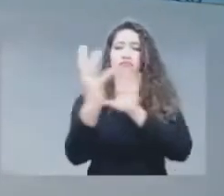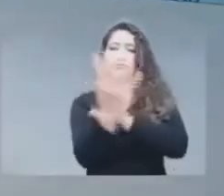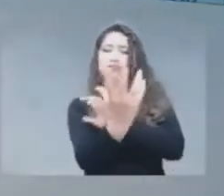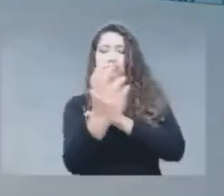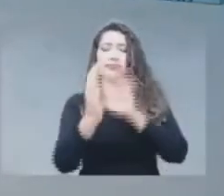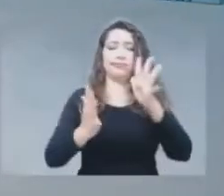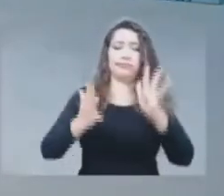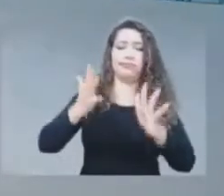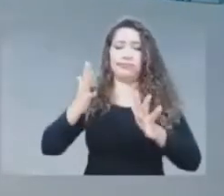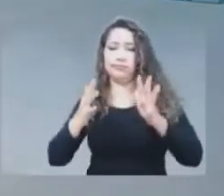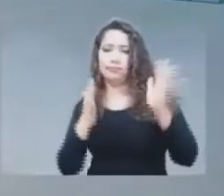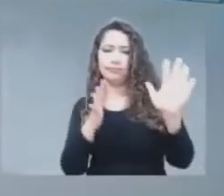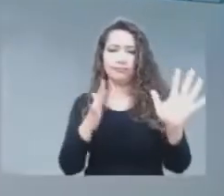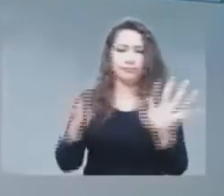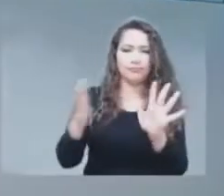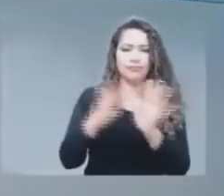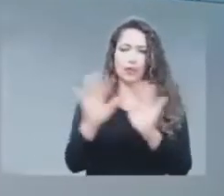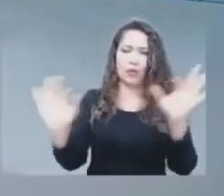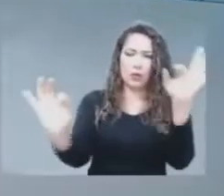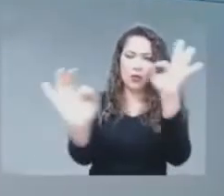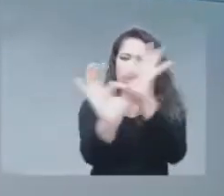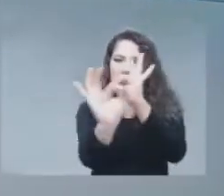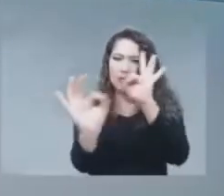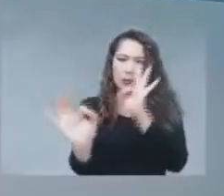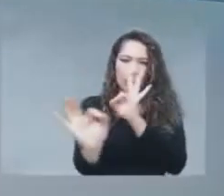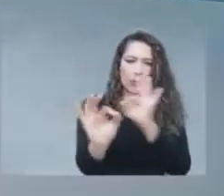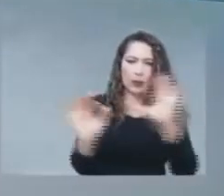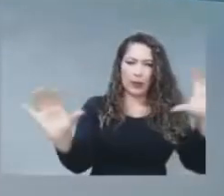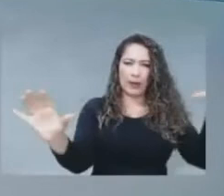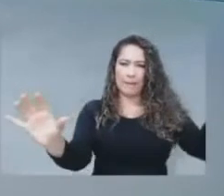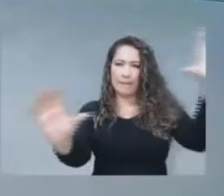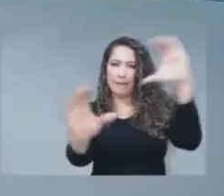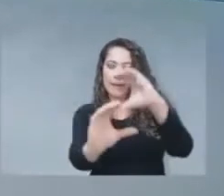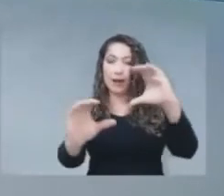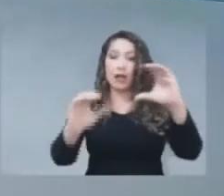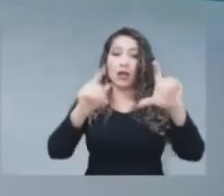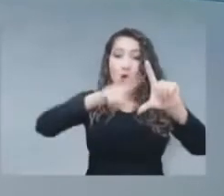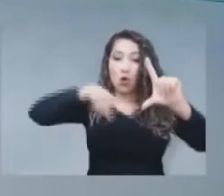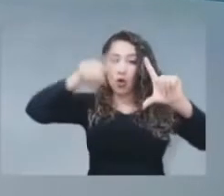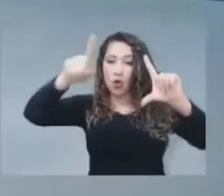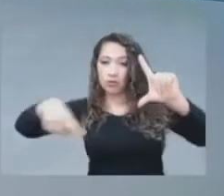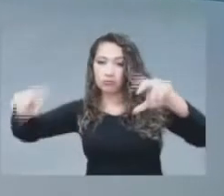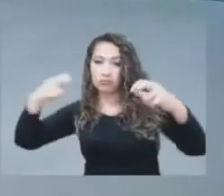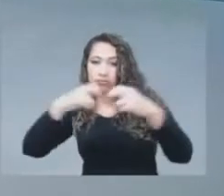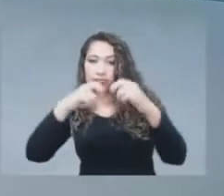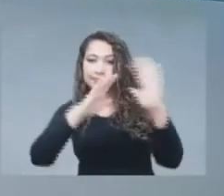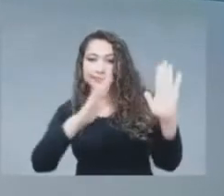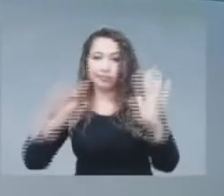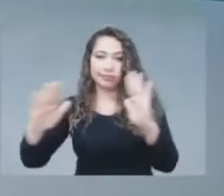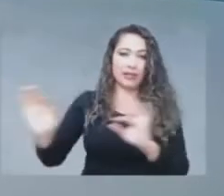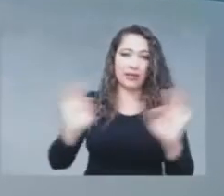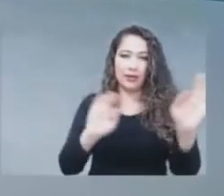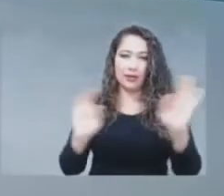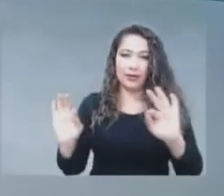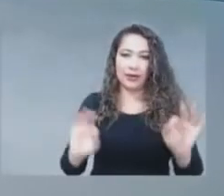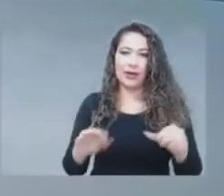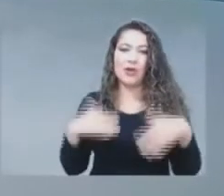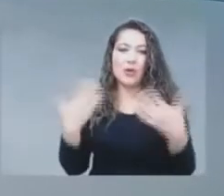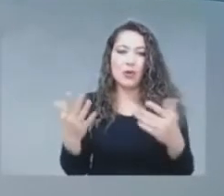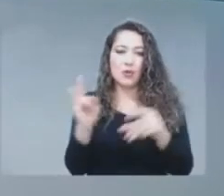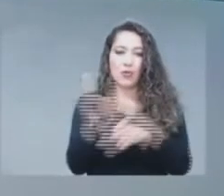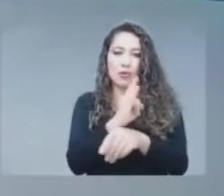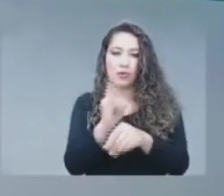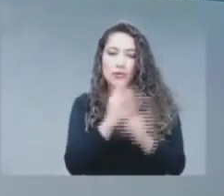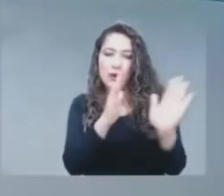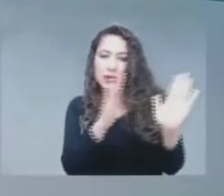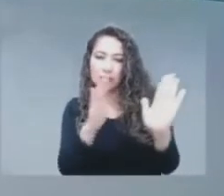options, digital communications as a way of how we focus the aces of electromagnetic waves to where the users